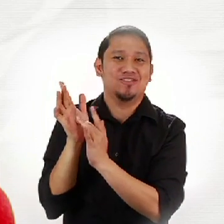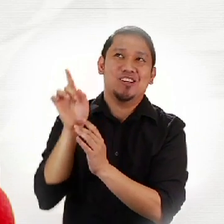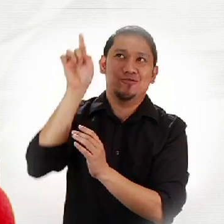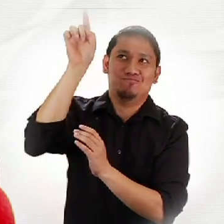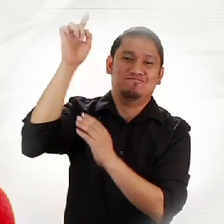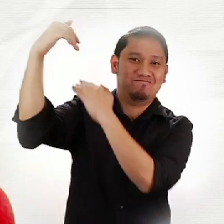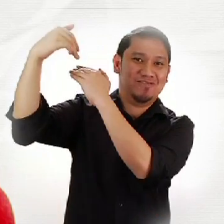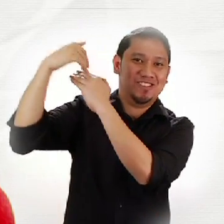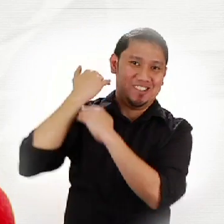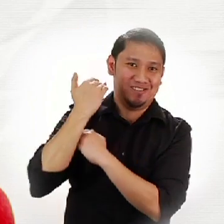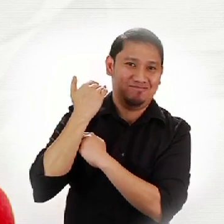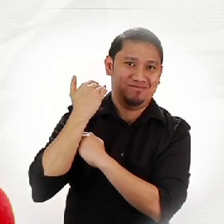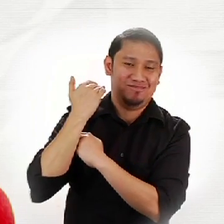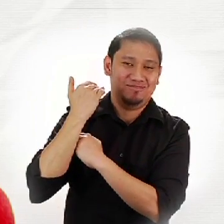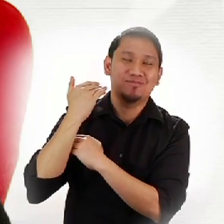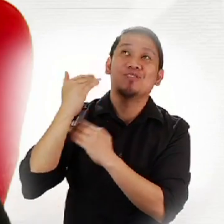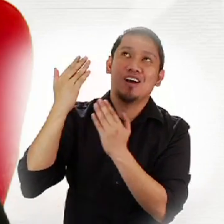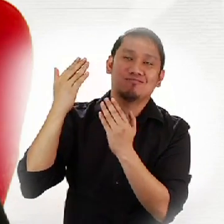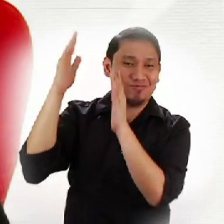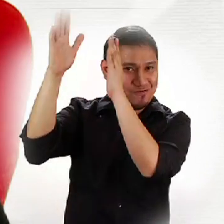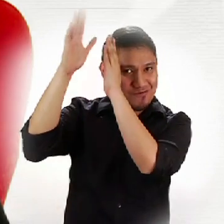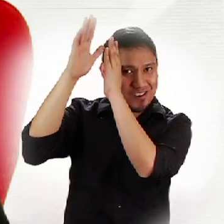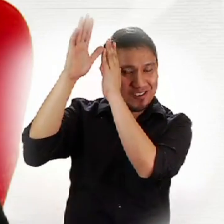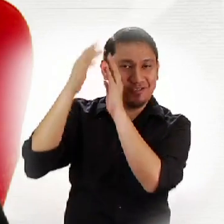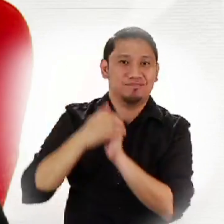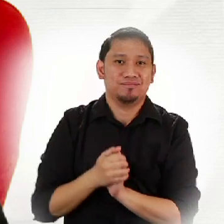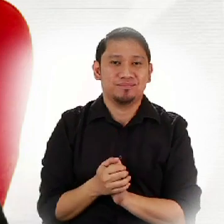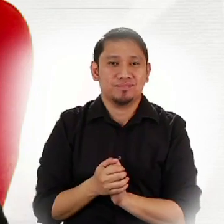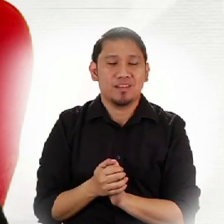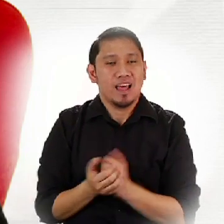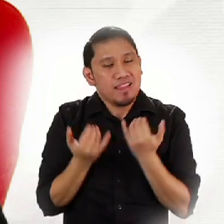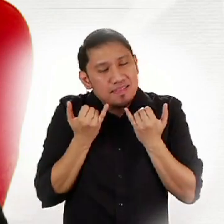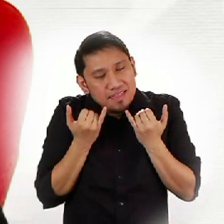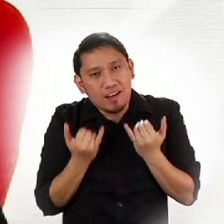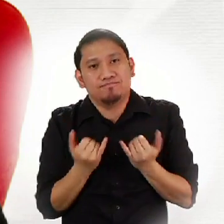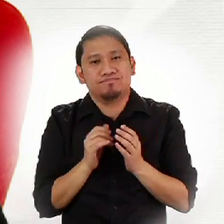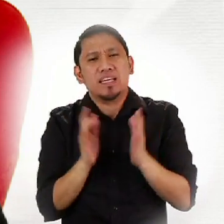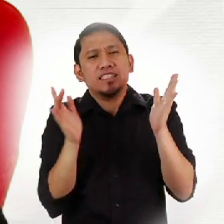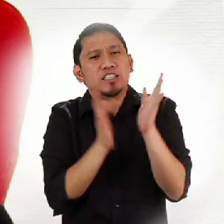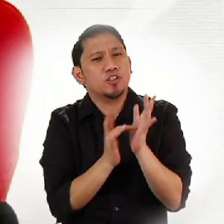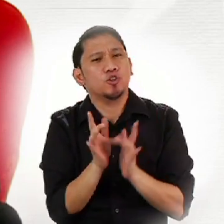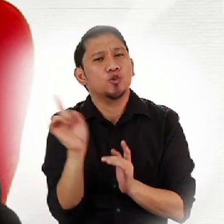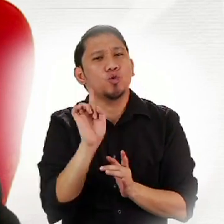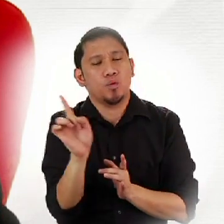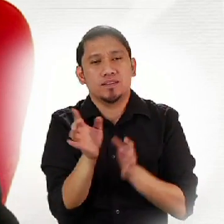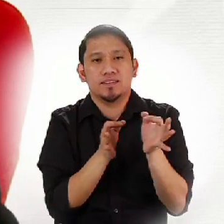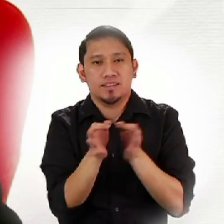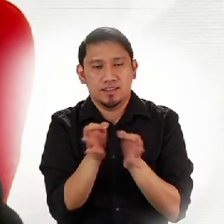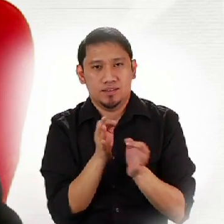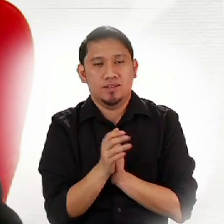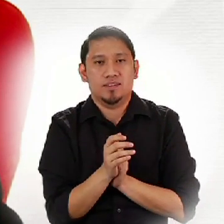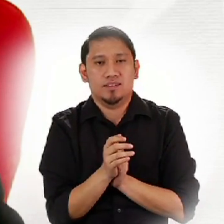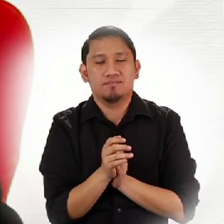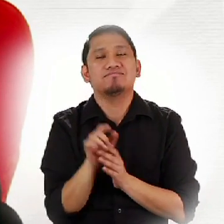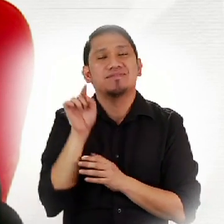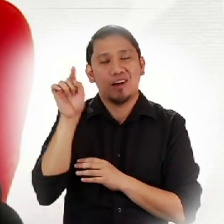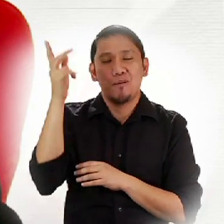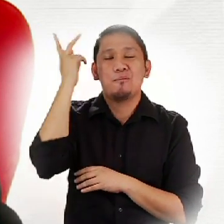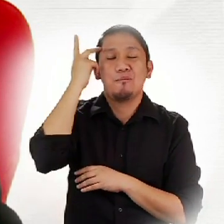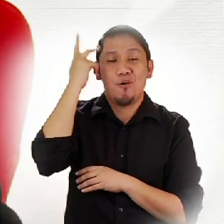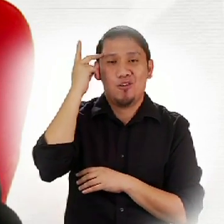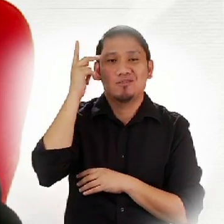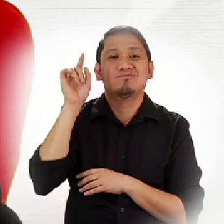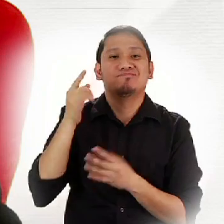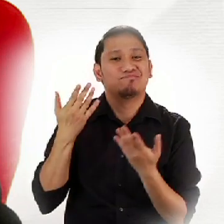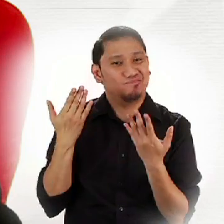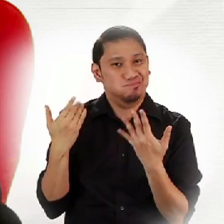sent by the Father. What Jesus is pointing to is already lived by St. Paul in the second